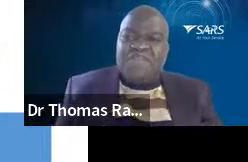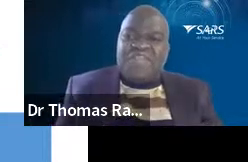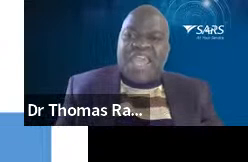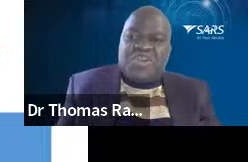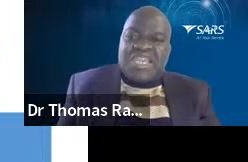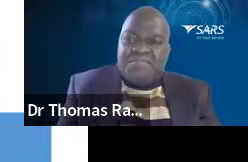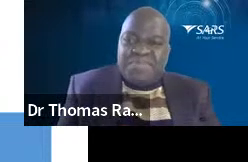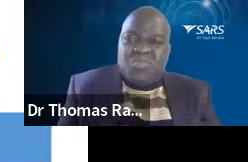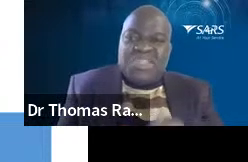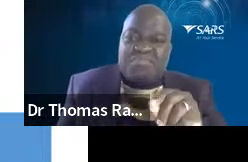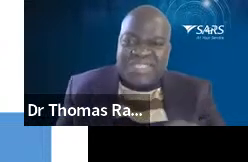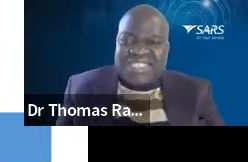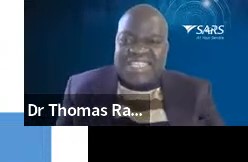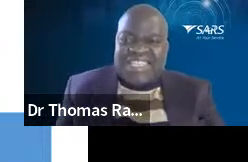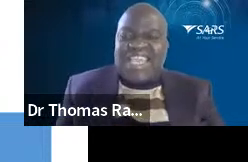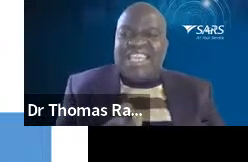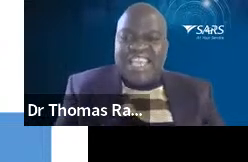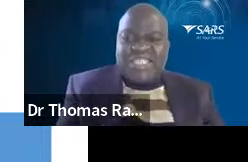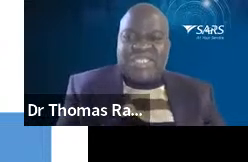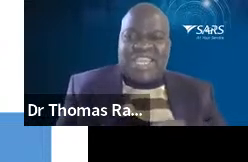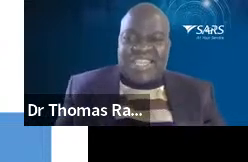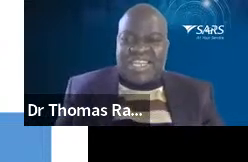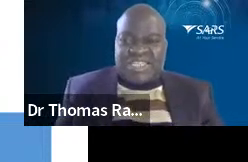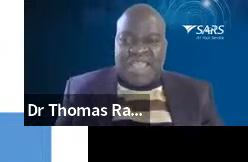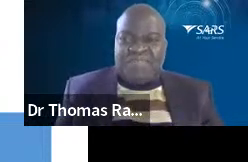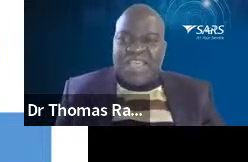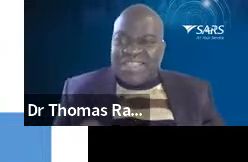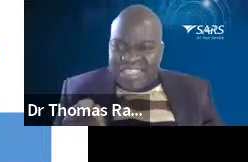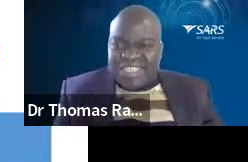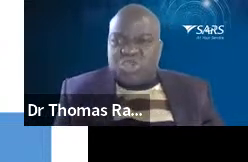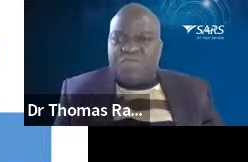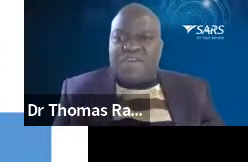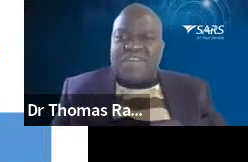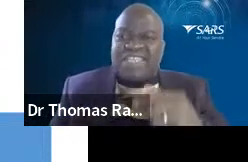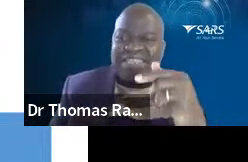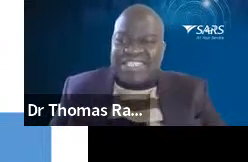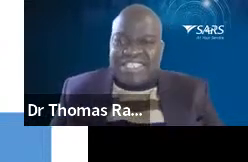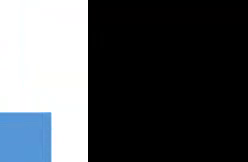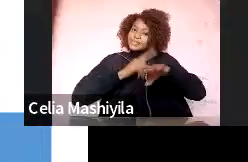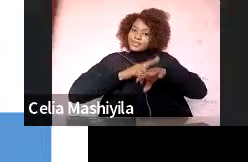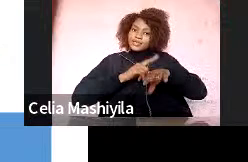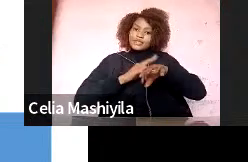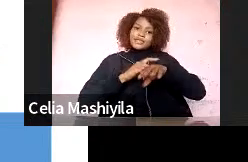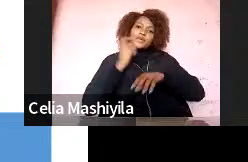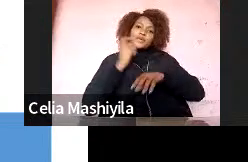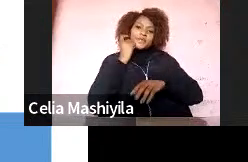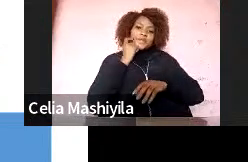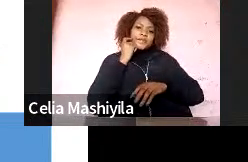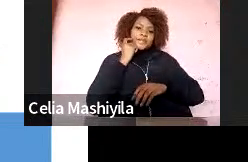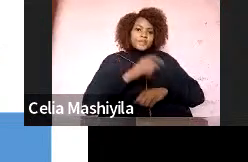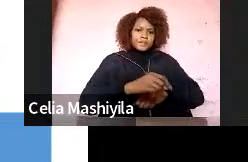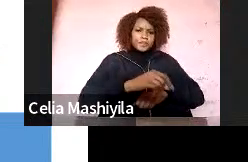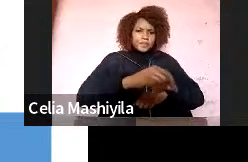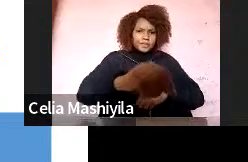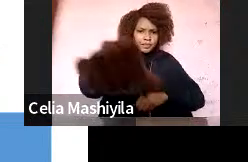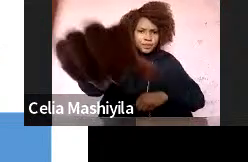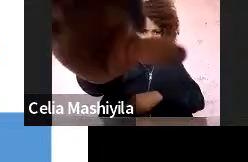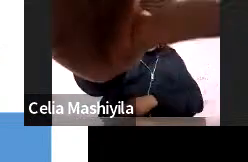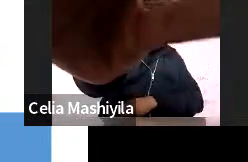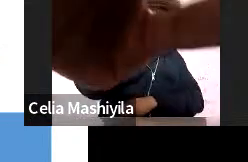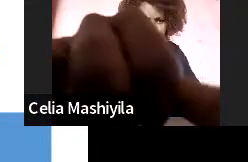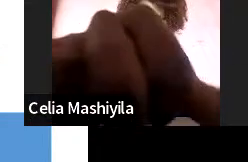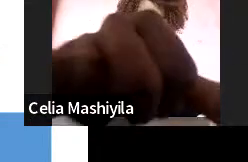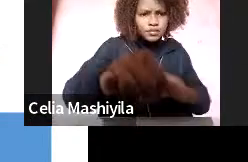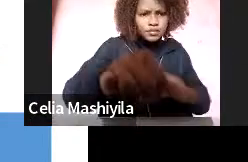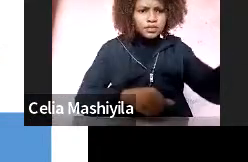While if they are not happy with the person they are engaging at that time, there's a supervisor, there's a team leader, there's an operations manager, there's